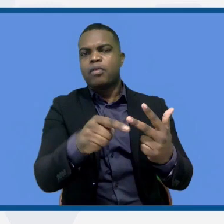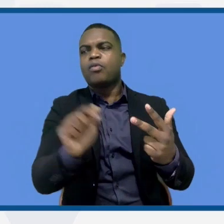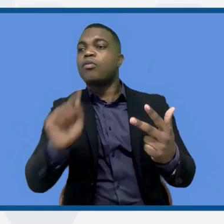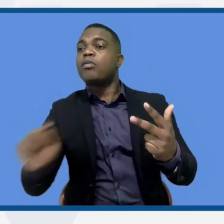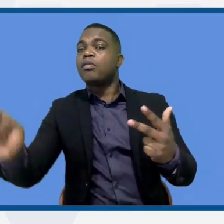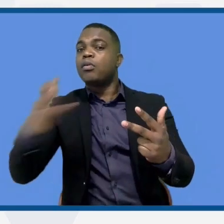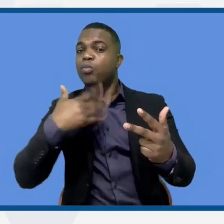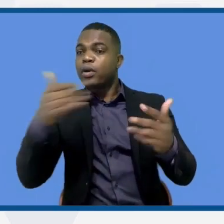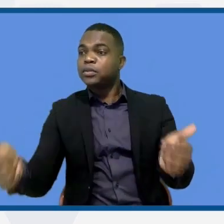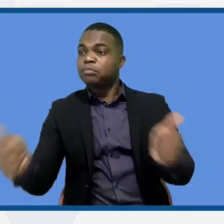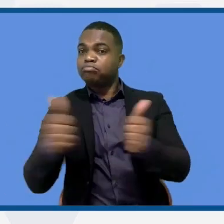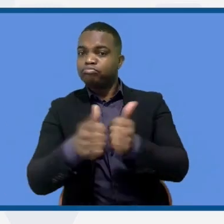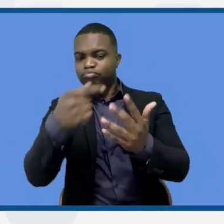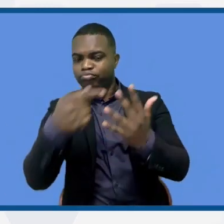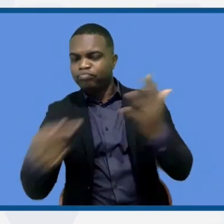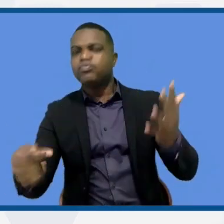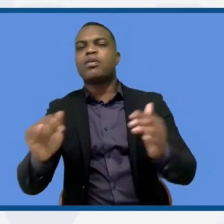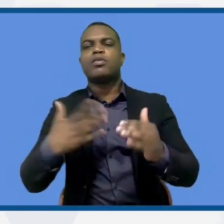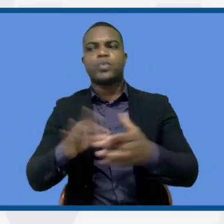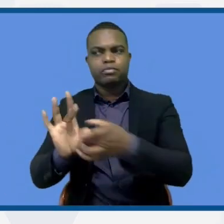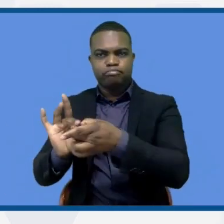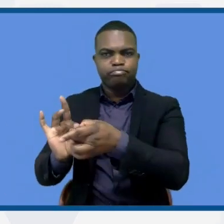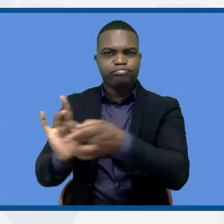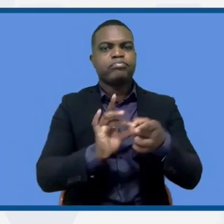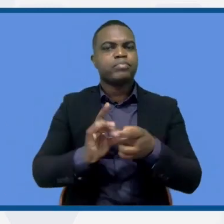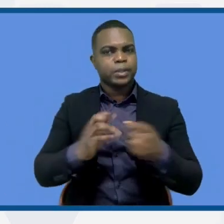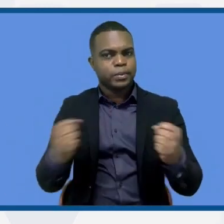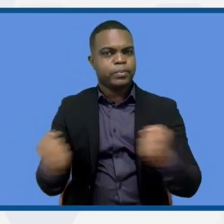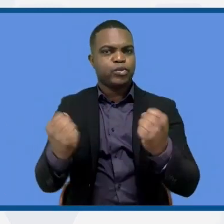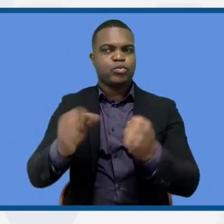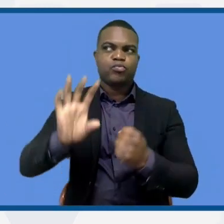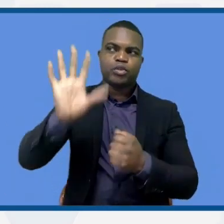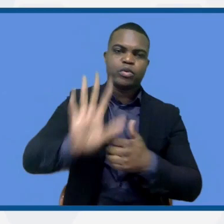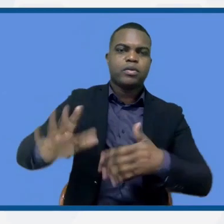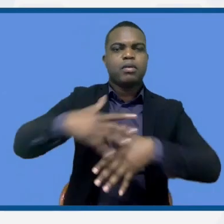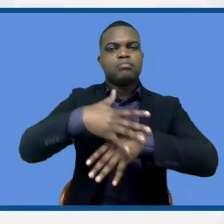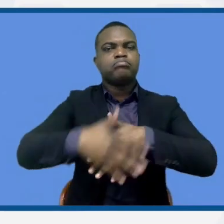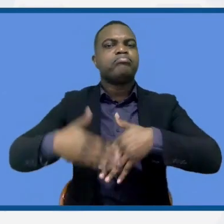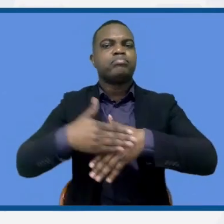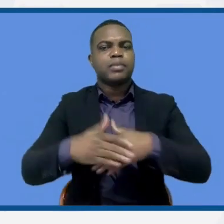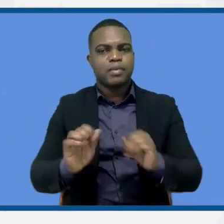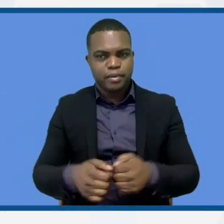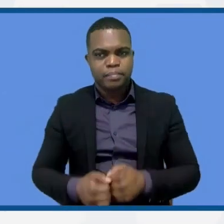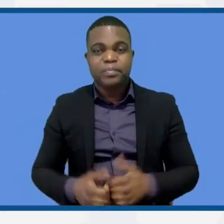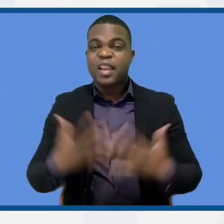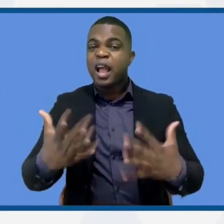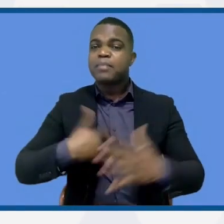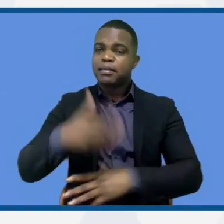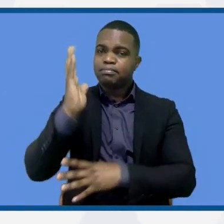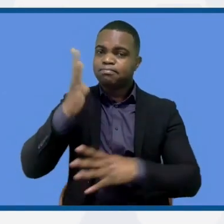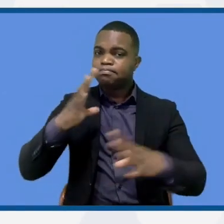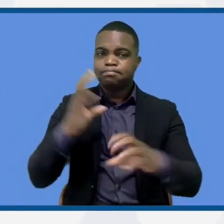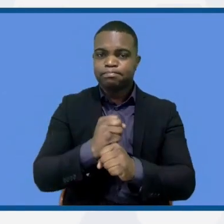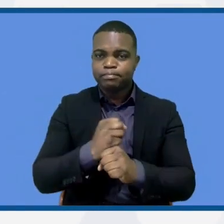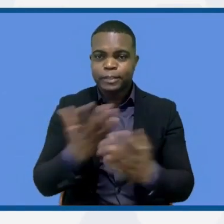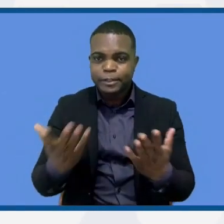disaster damage to critical infrastructure and disruption of the basic services. This required a mindset